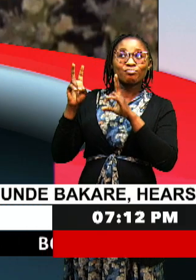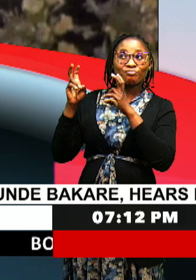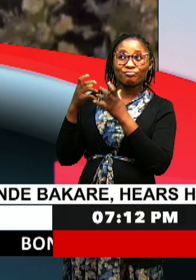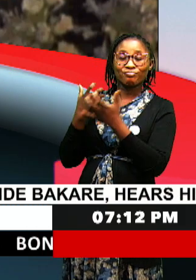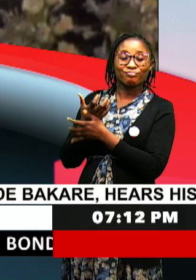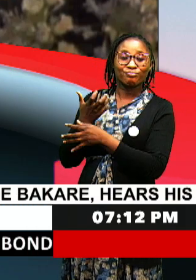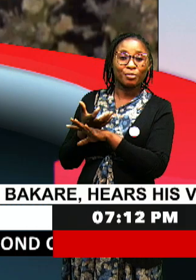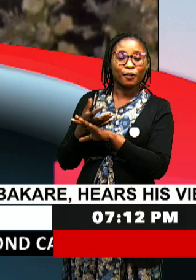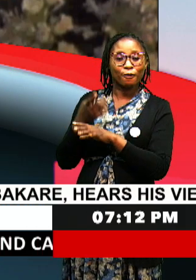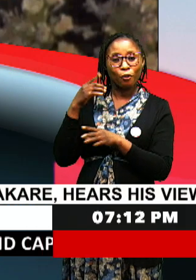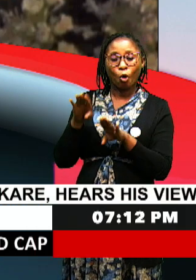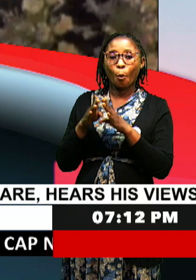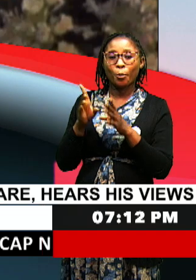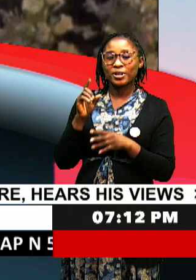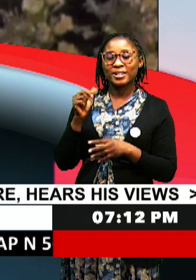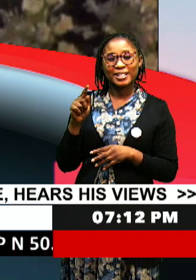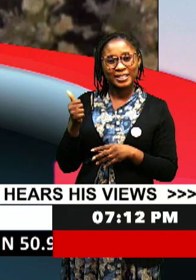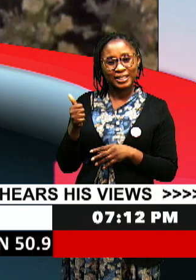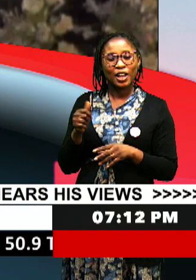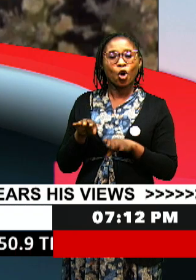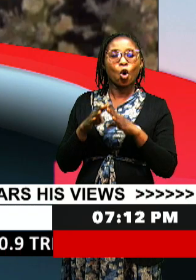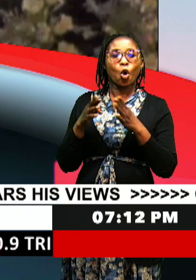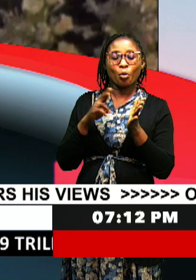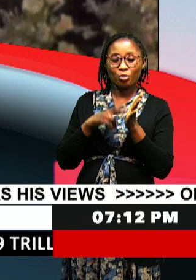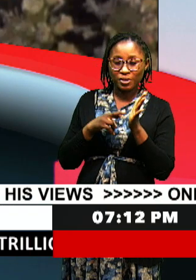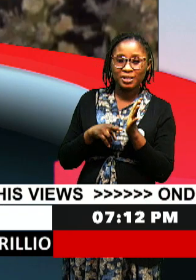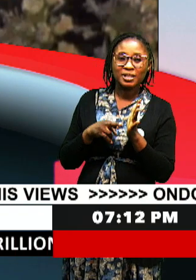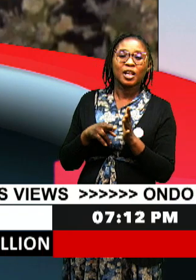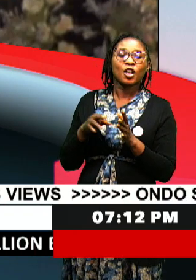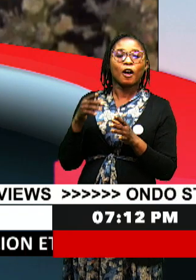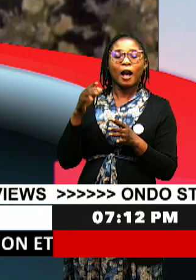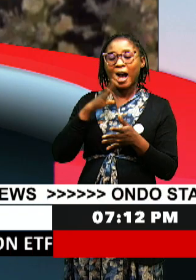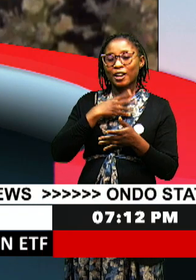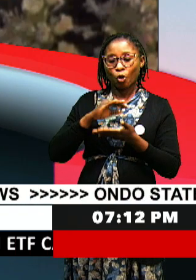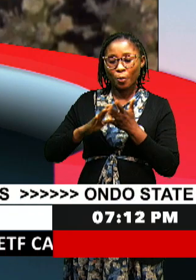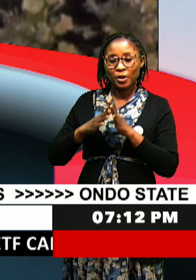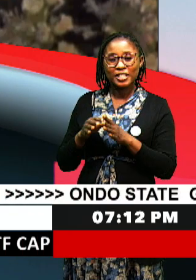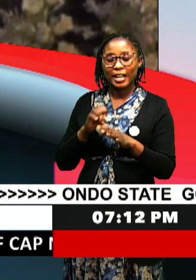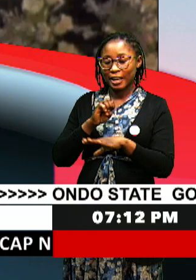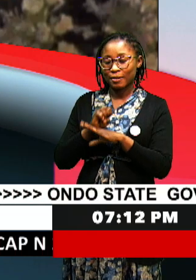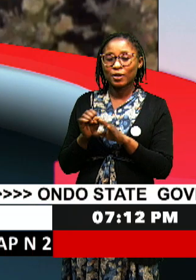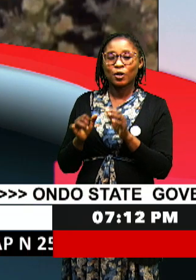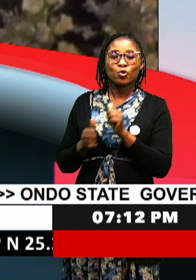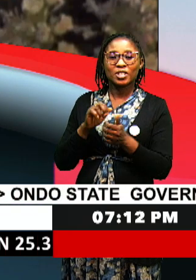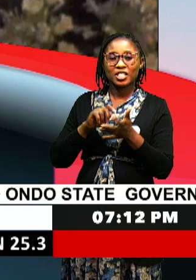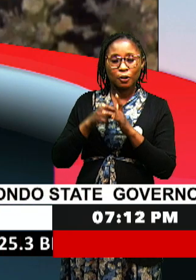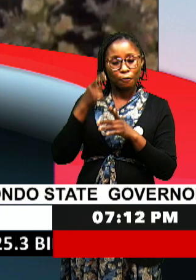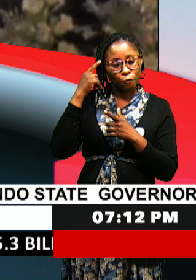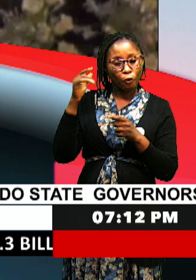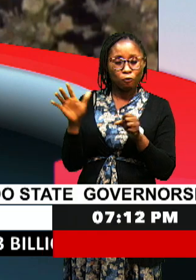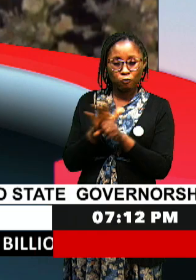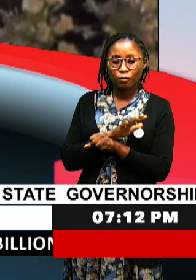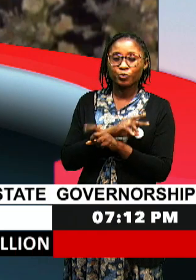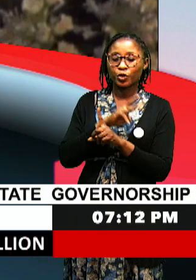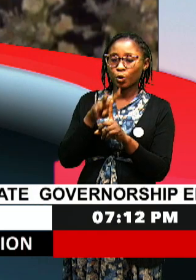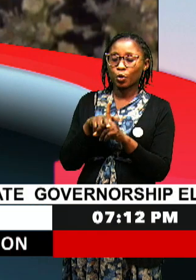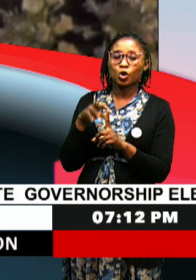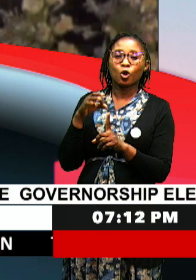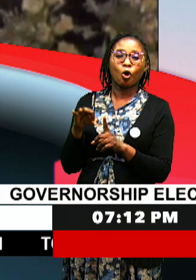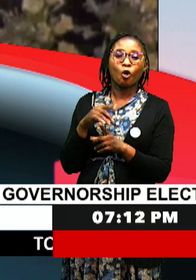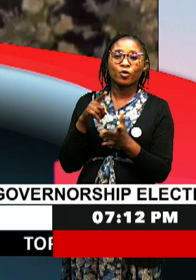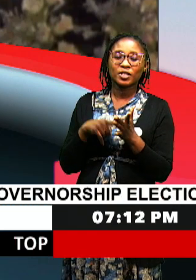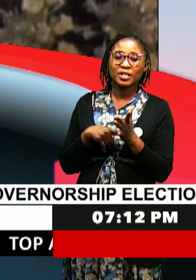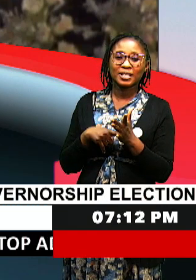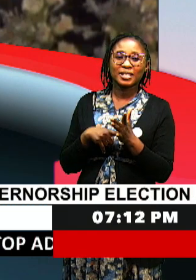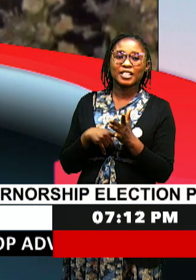open data, open research and community engagement, which is key to the successful implementation of the